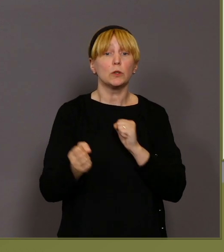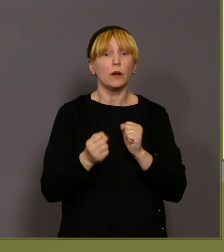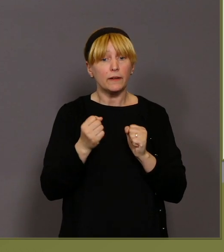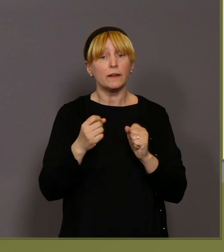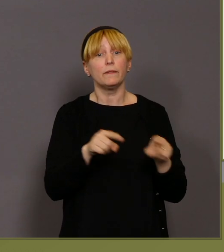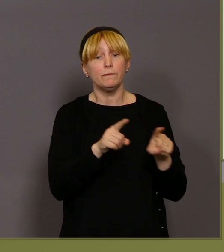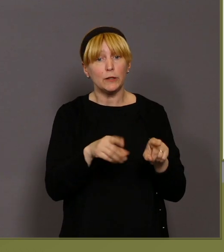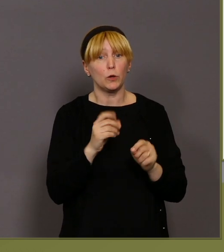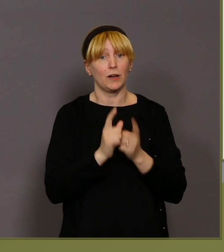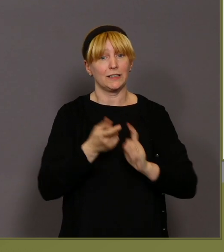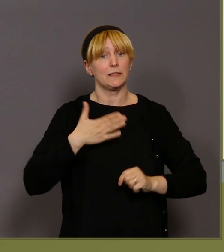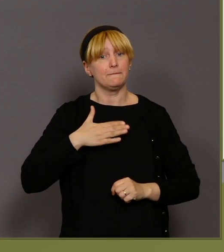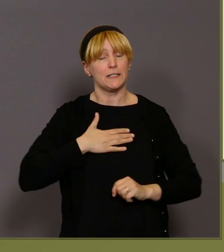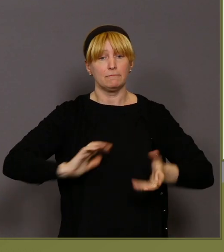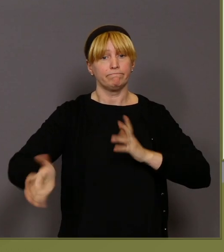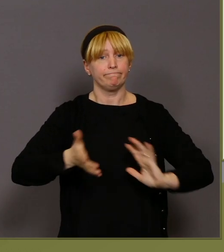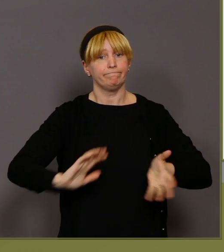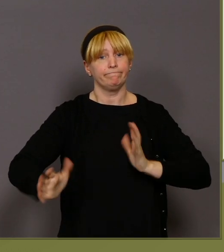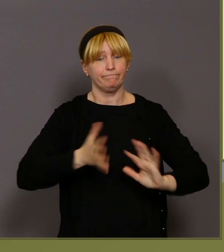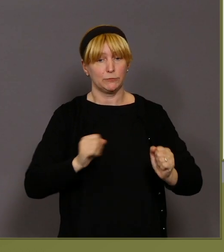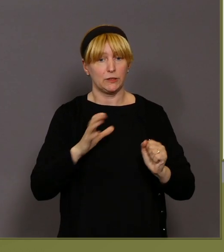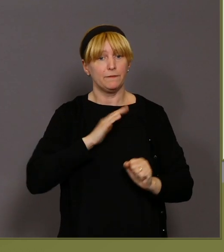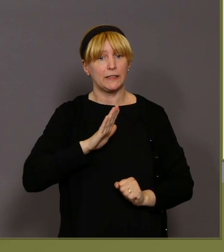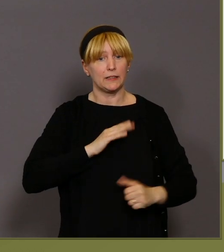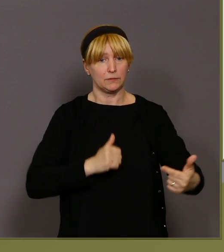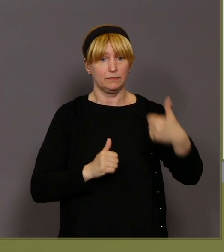want to sign in sign language.